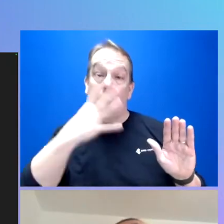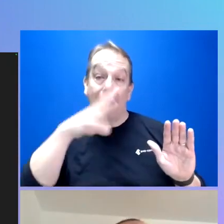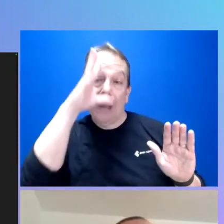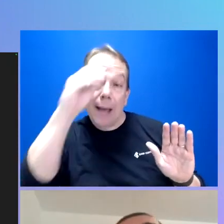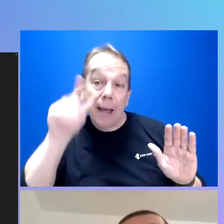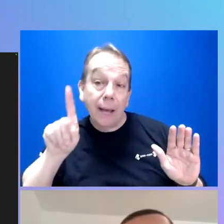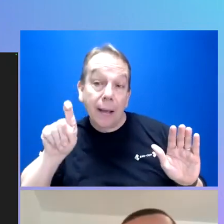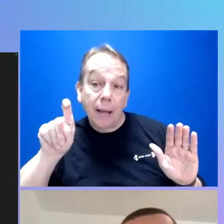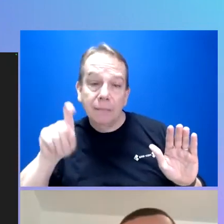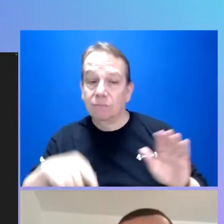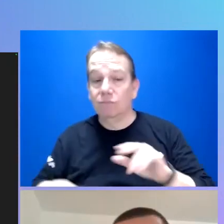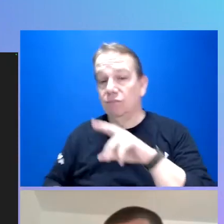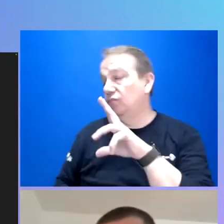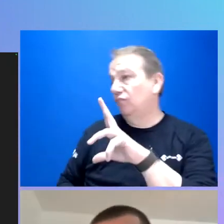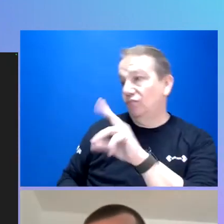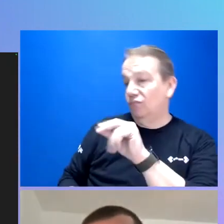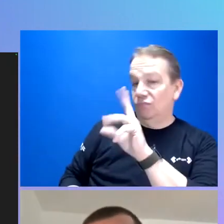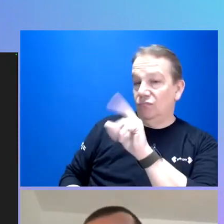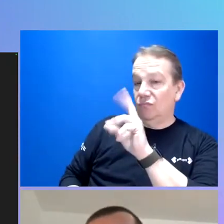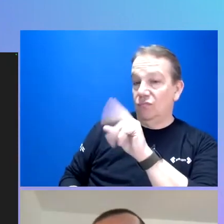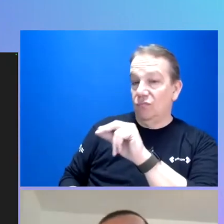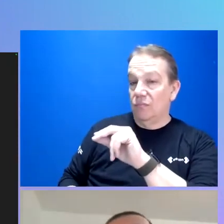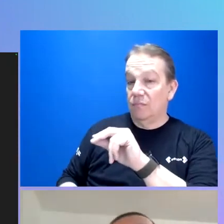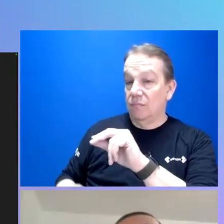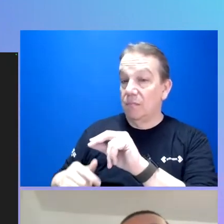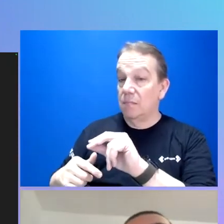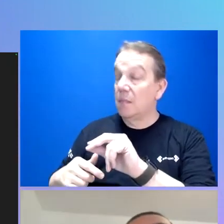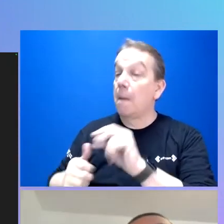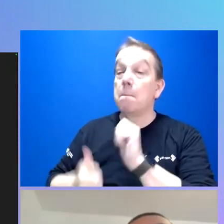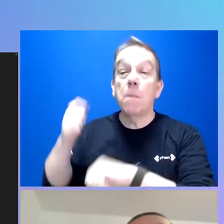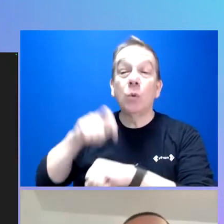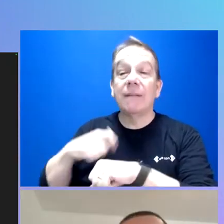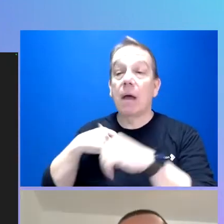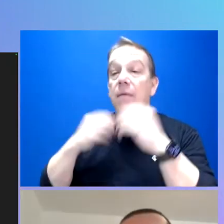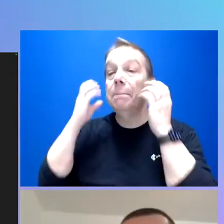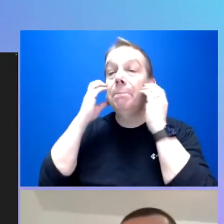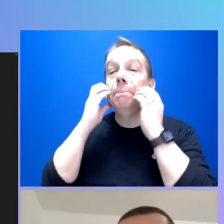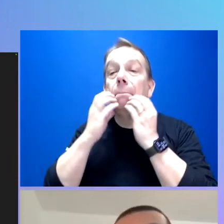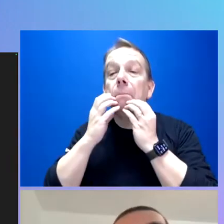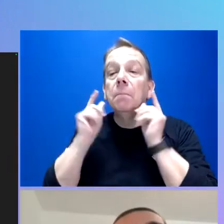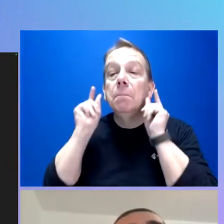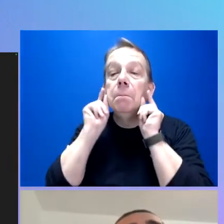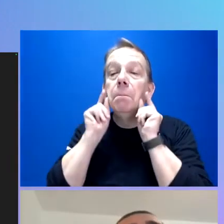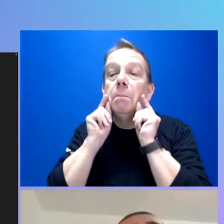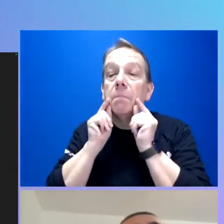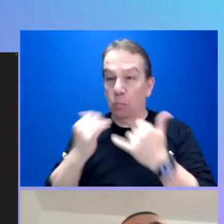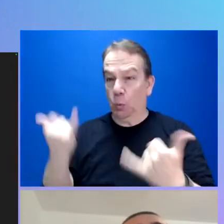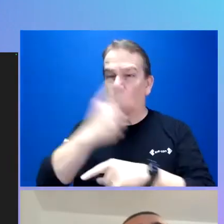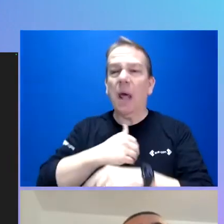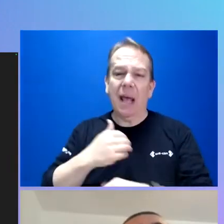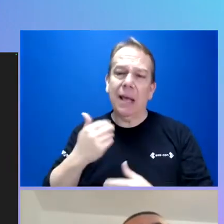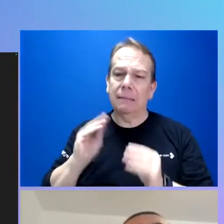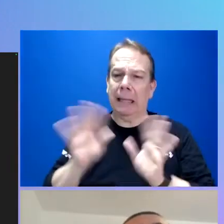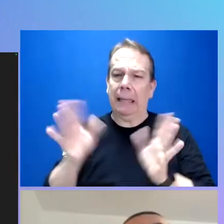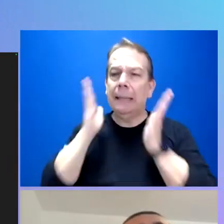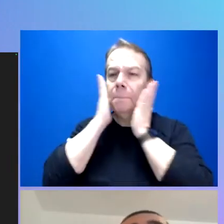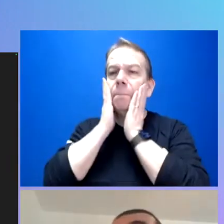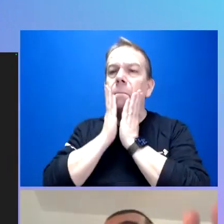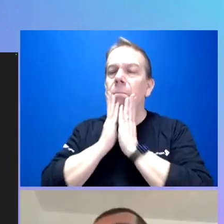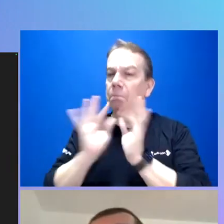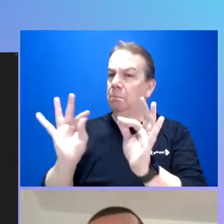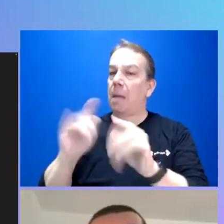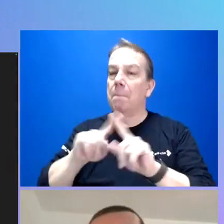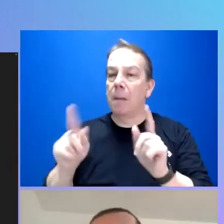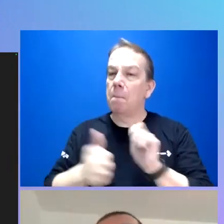No, as the only person not clean shaven, and I usually am not clean shaven at the moment, I'm fairly clean shaven.